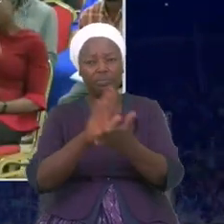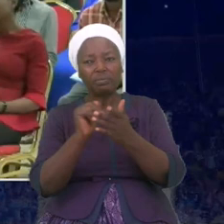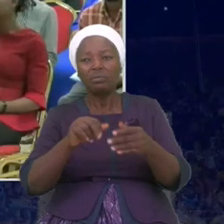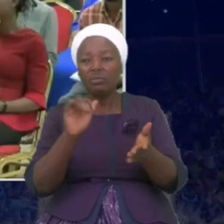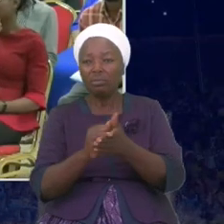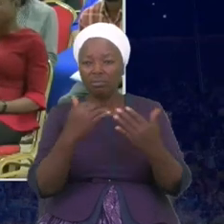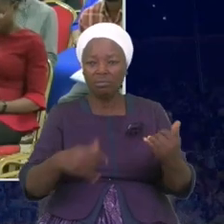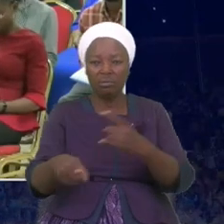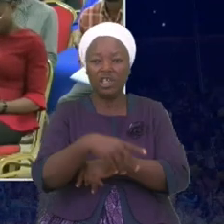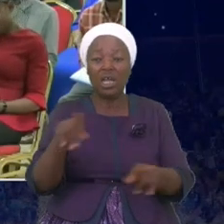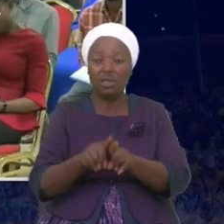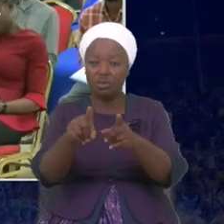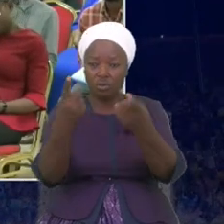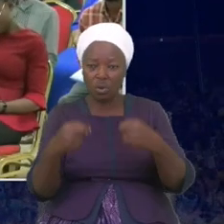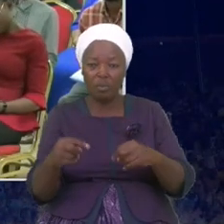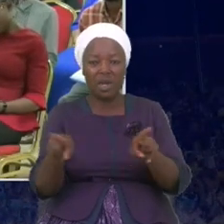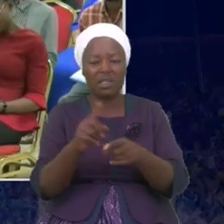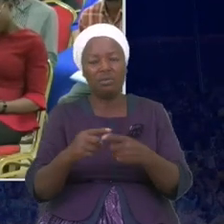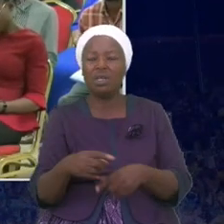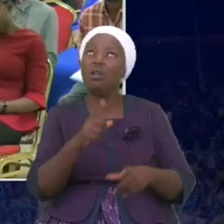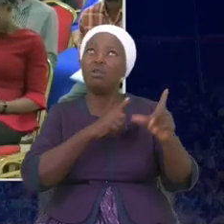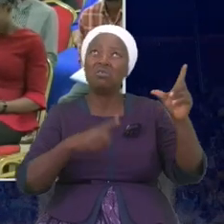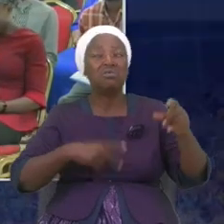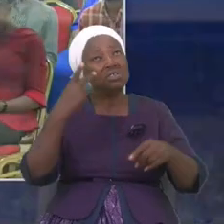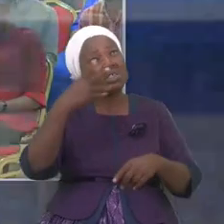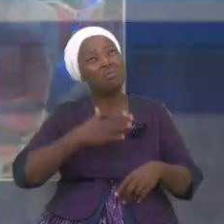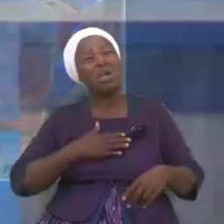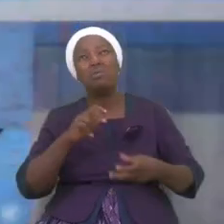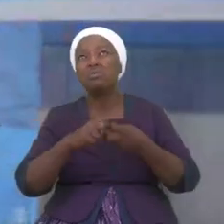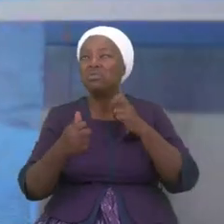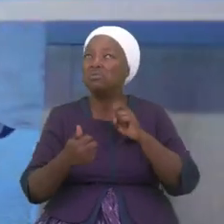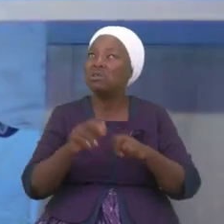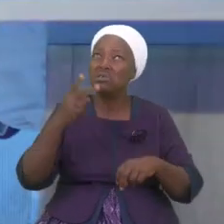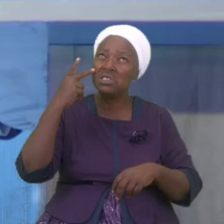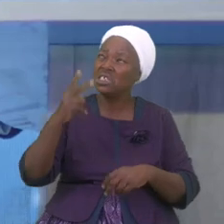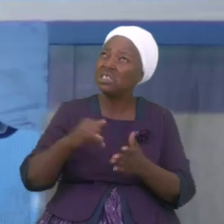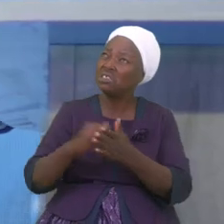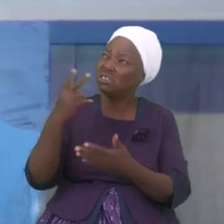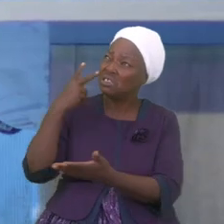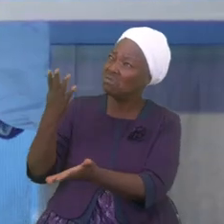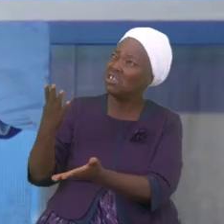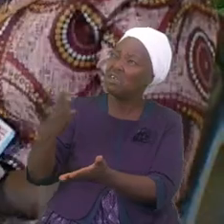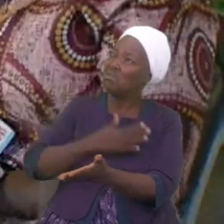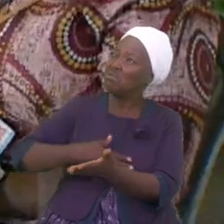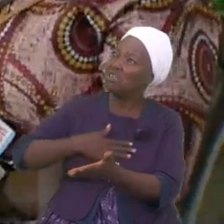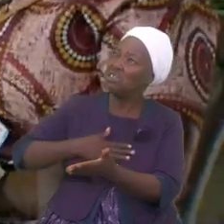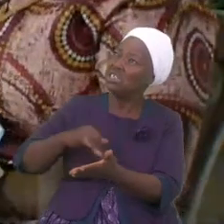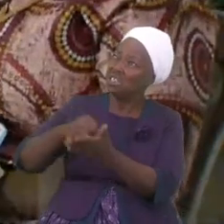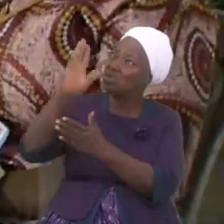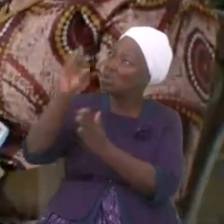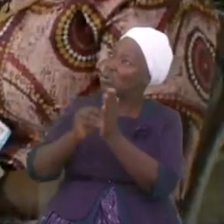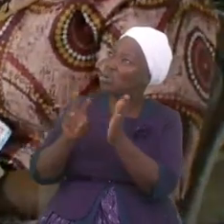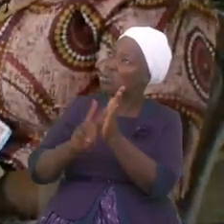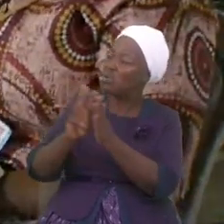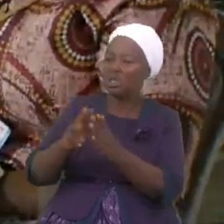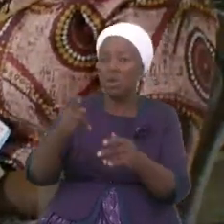come and you say, Lord, look at my challenge. Is this your will? He'll answer you no. Sorrow is not